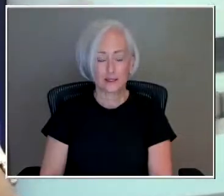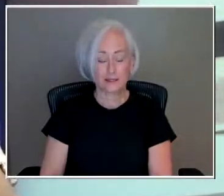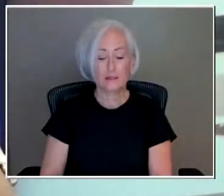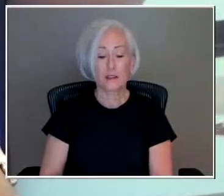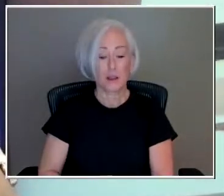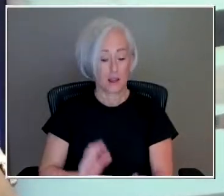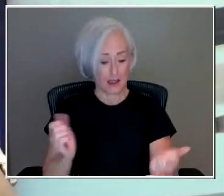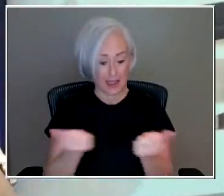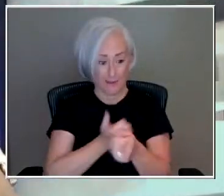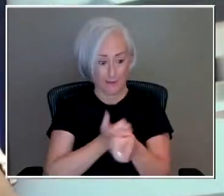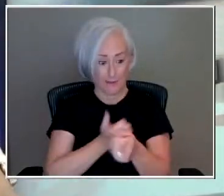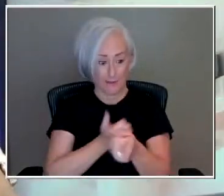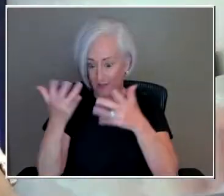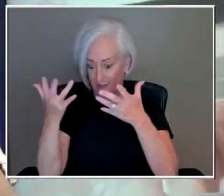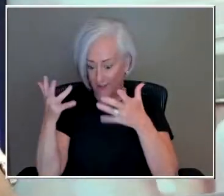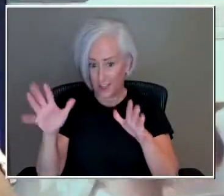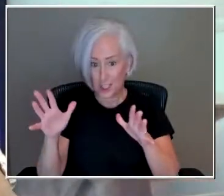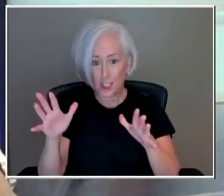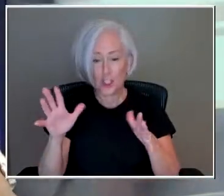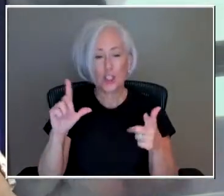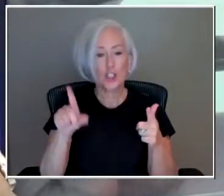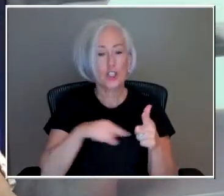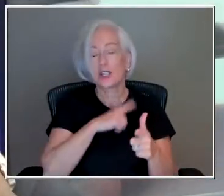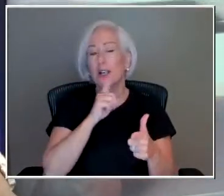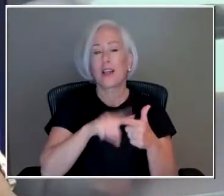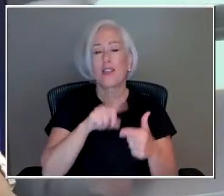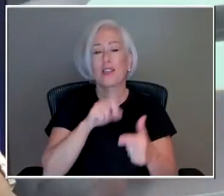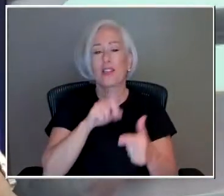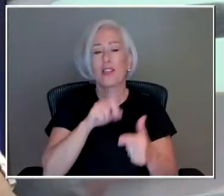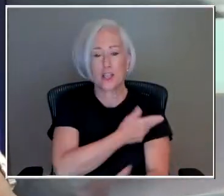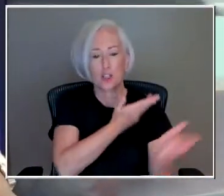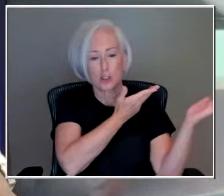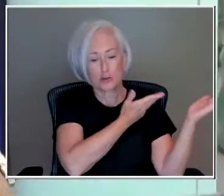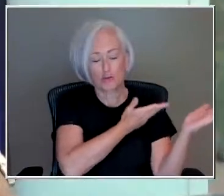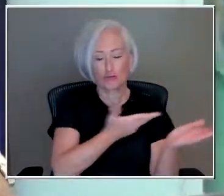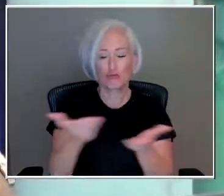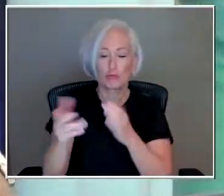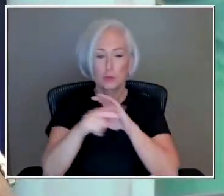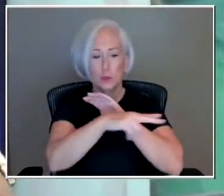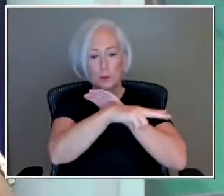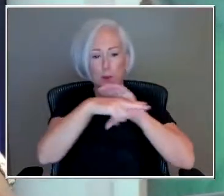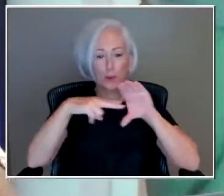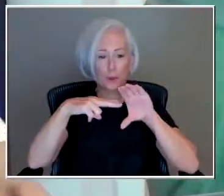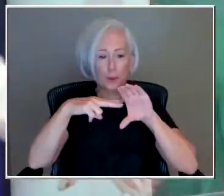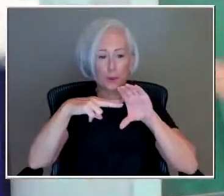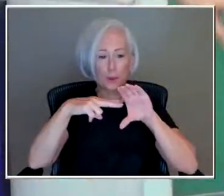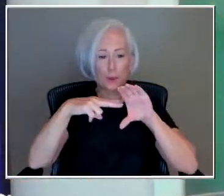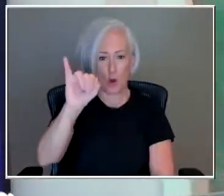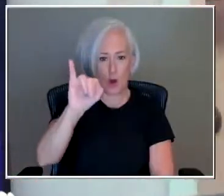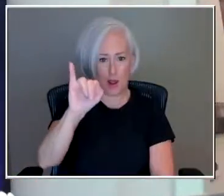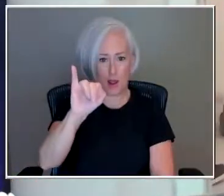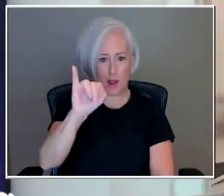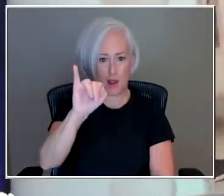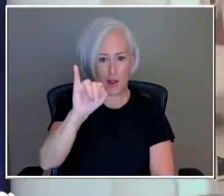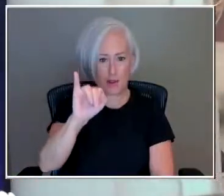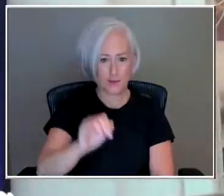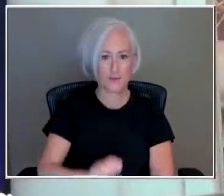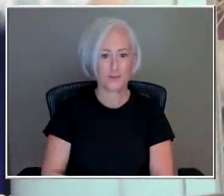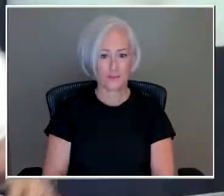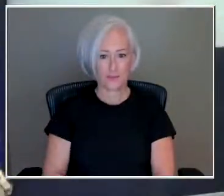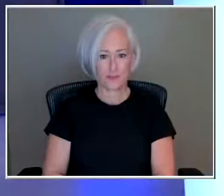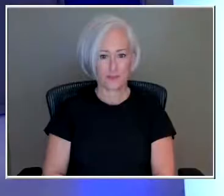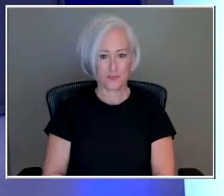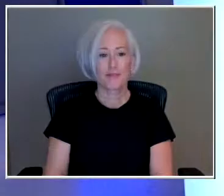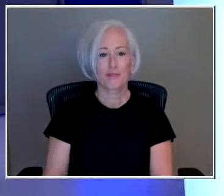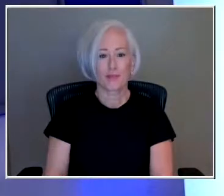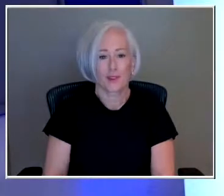place, the patient is then brought into the MRI scanning room and positioned on the MRI table. So that's what you see here.